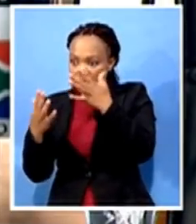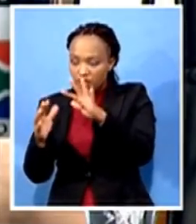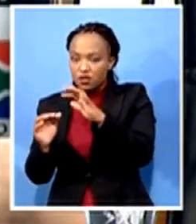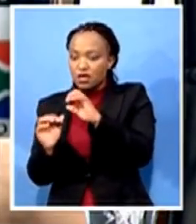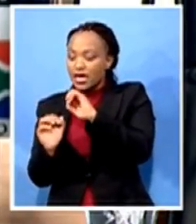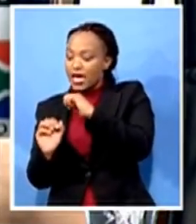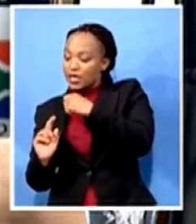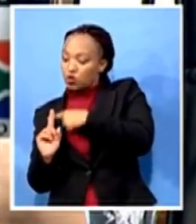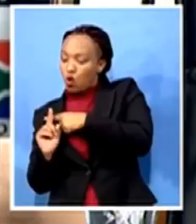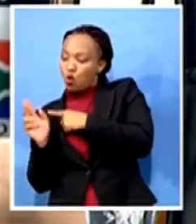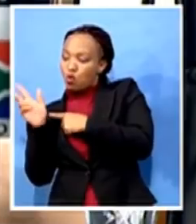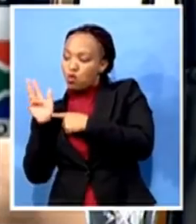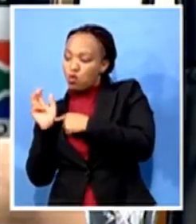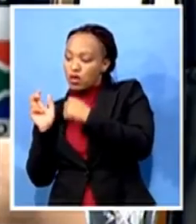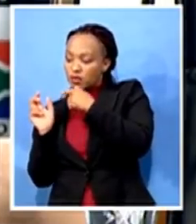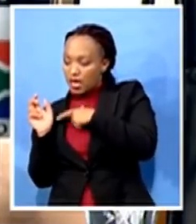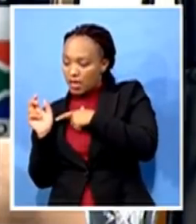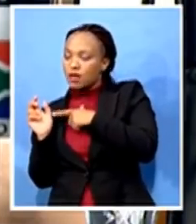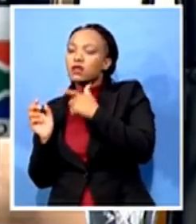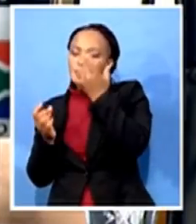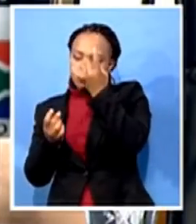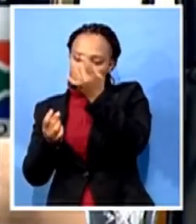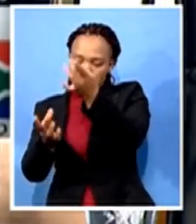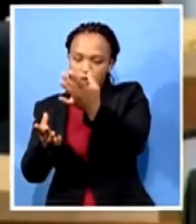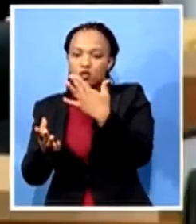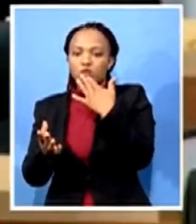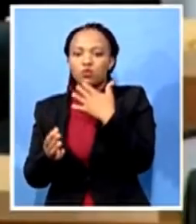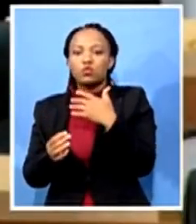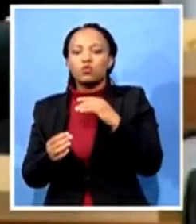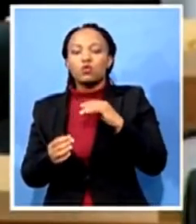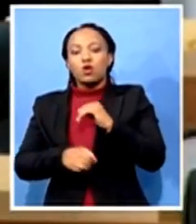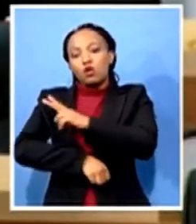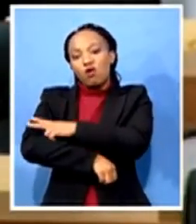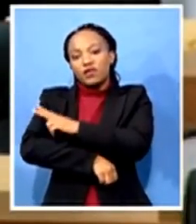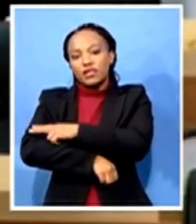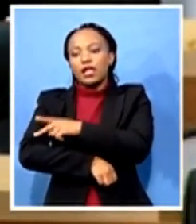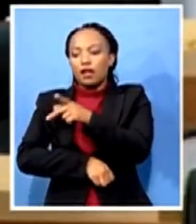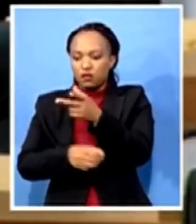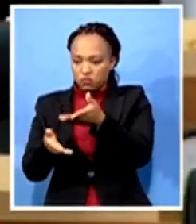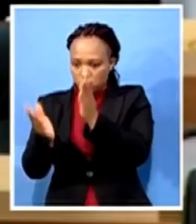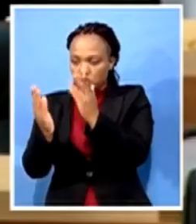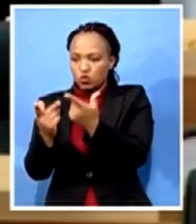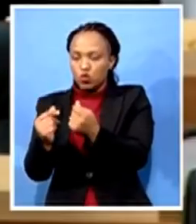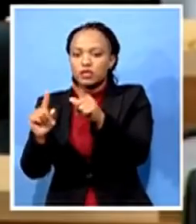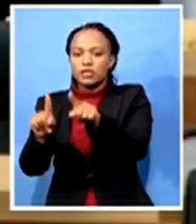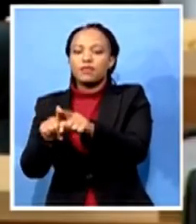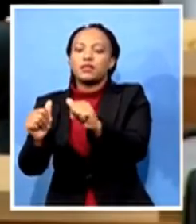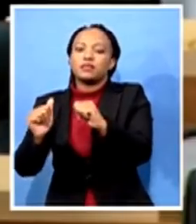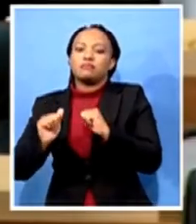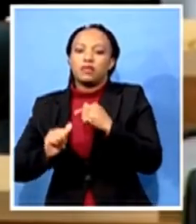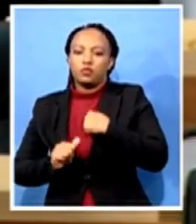that and bring the product to me. Well, did you ask them how